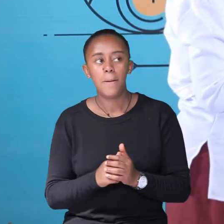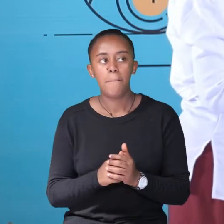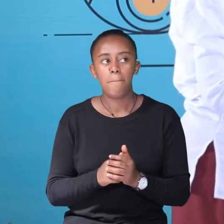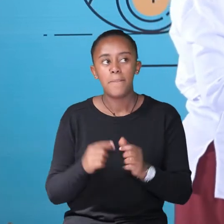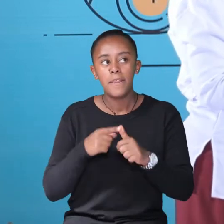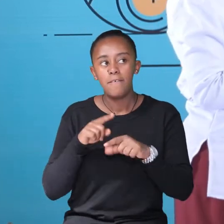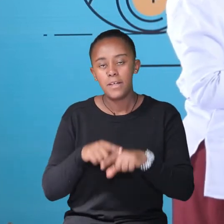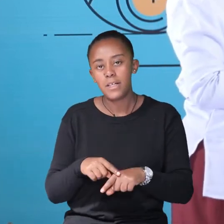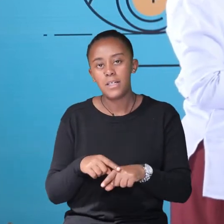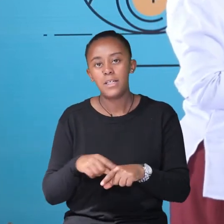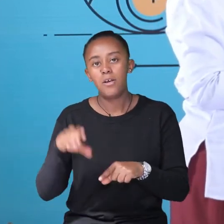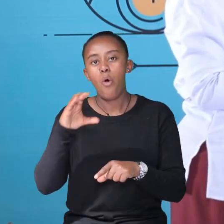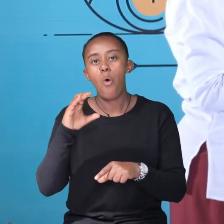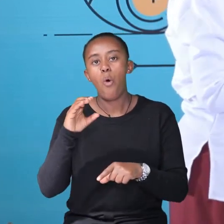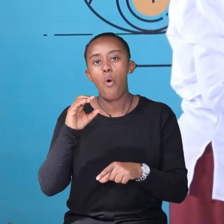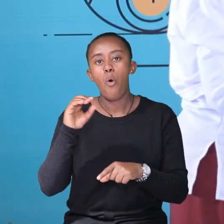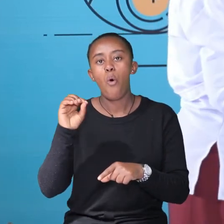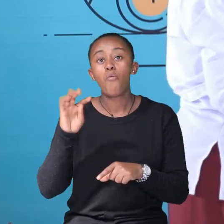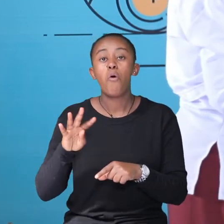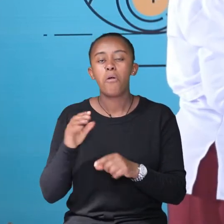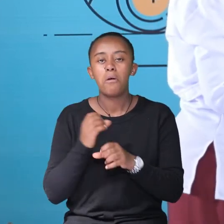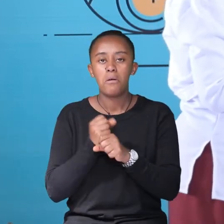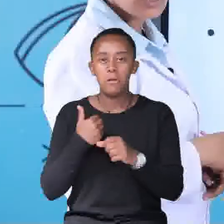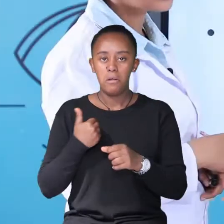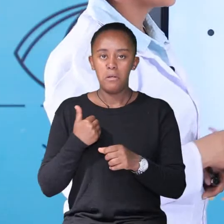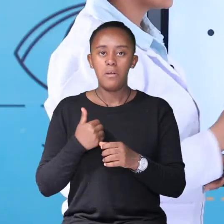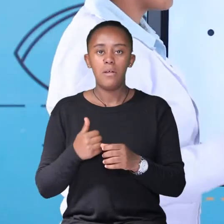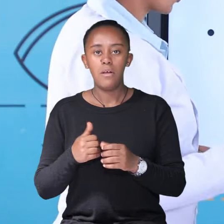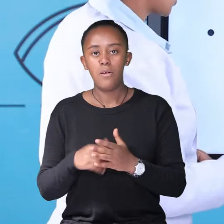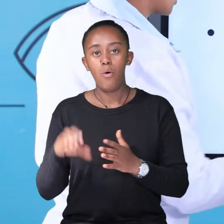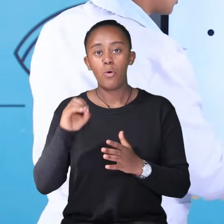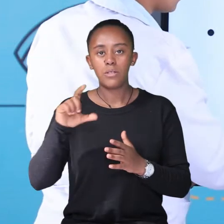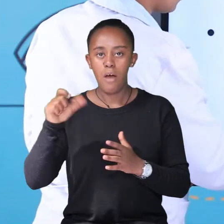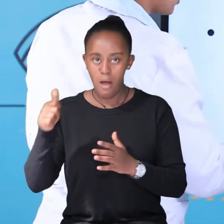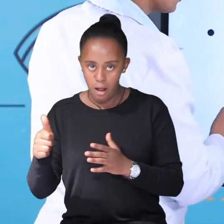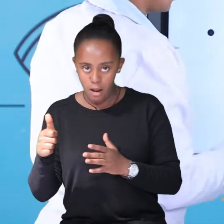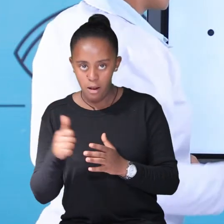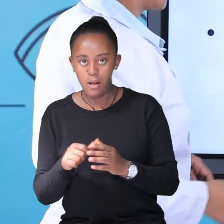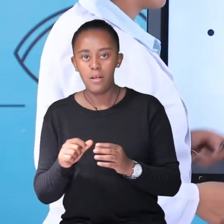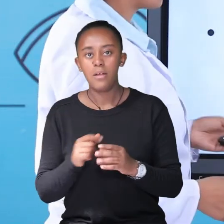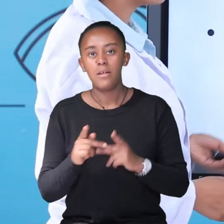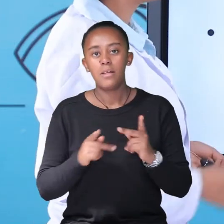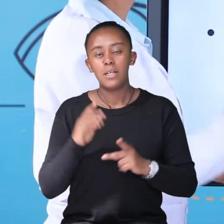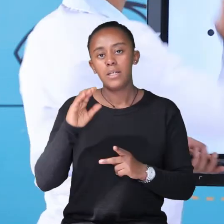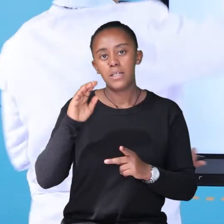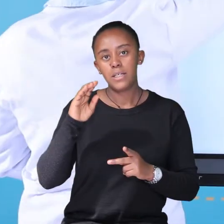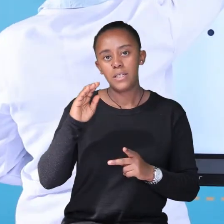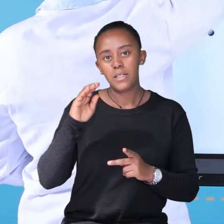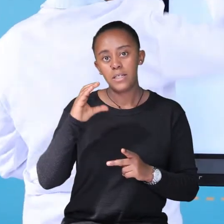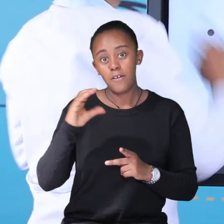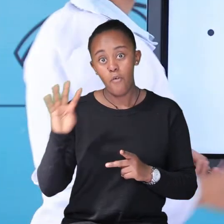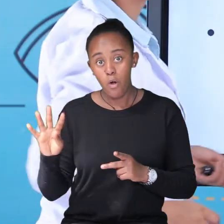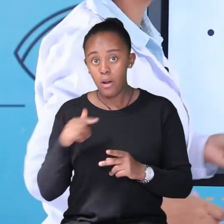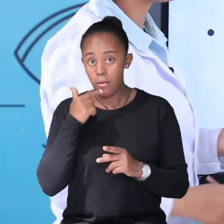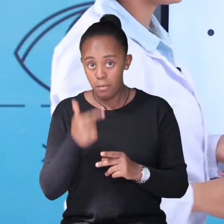stable product is oxaloacetate, a 4-carbon compound. Due to this, the process is known as C4